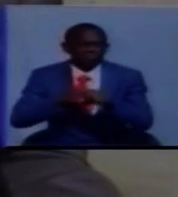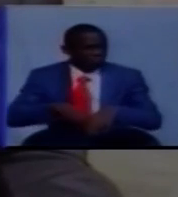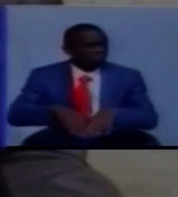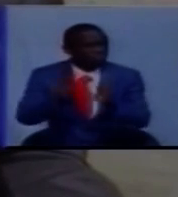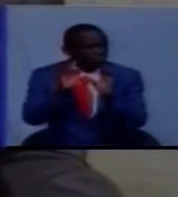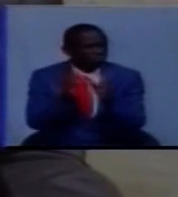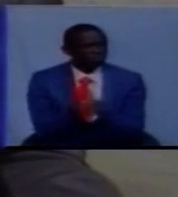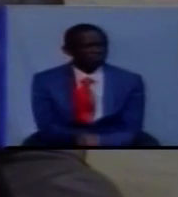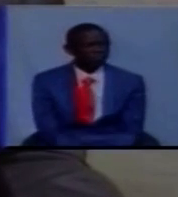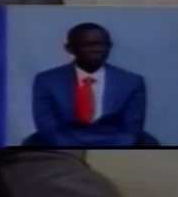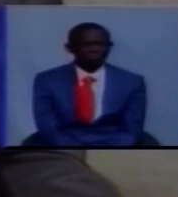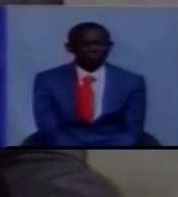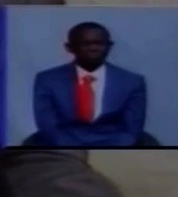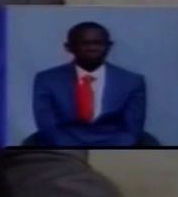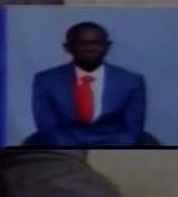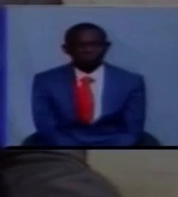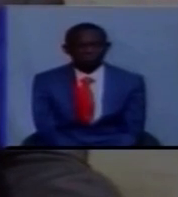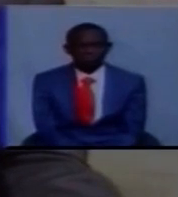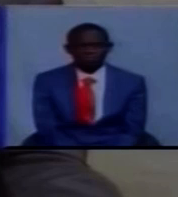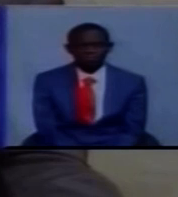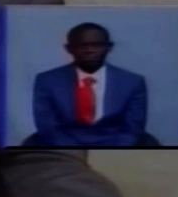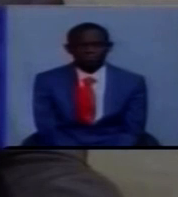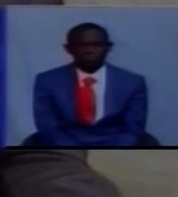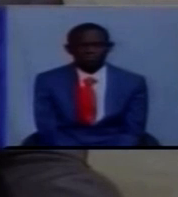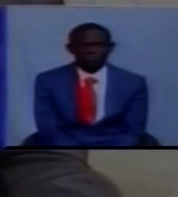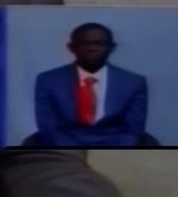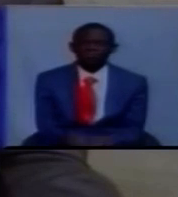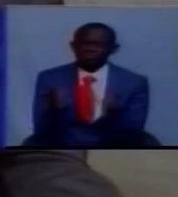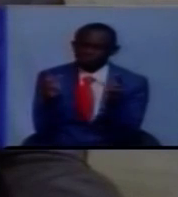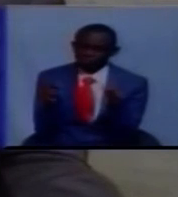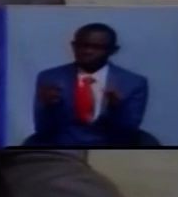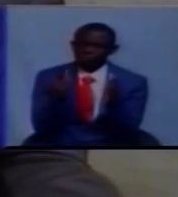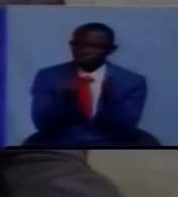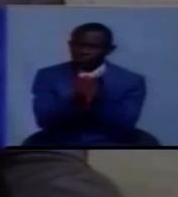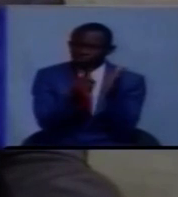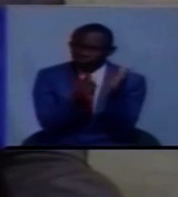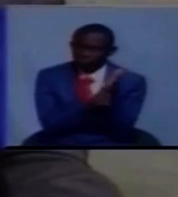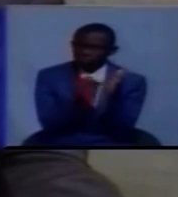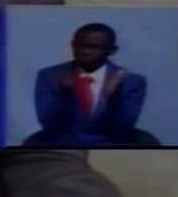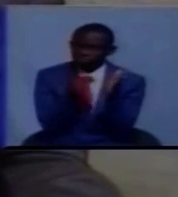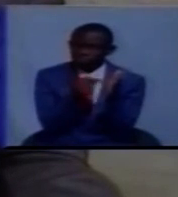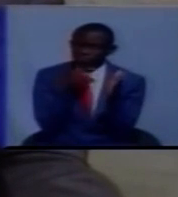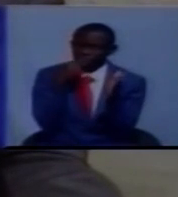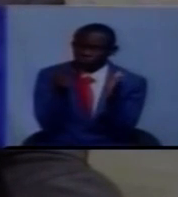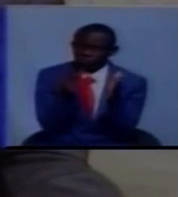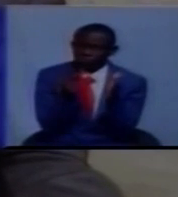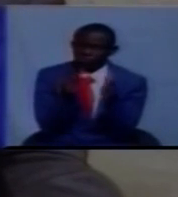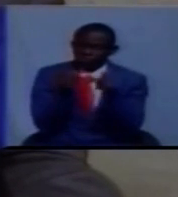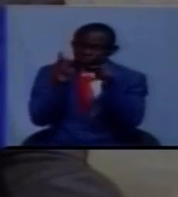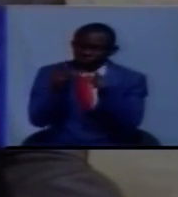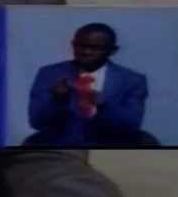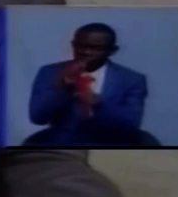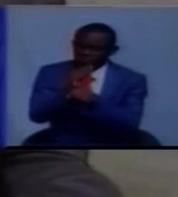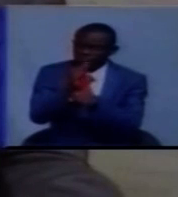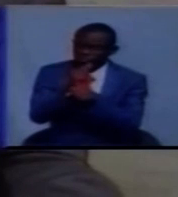say casualization is where it is defined in the law. Casualization is a job which